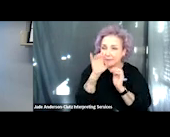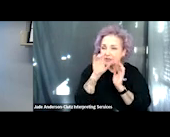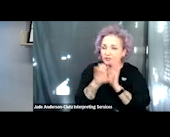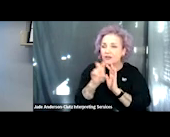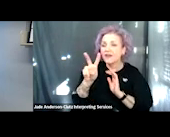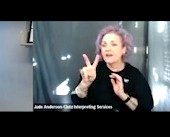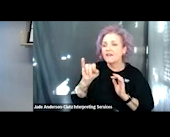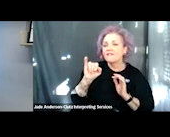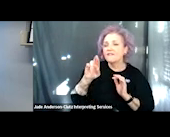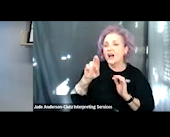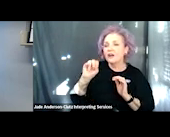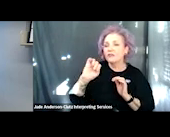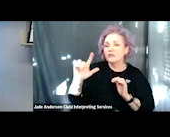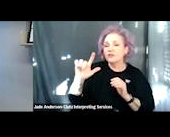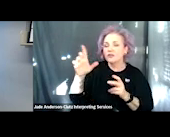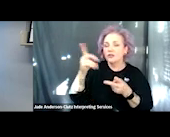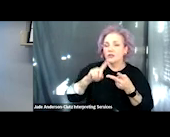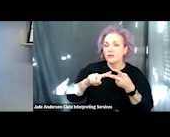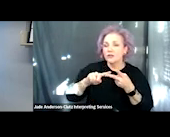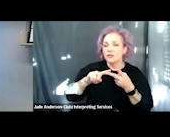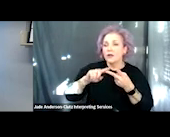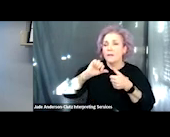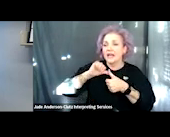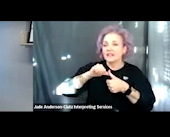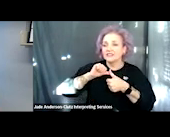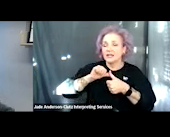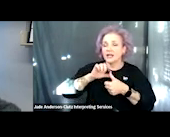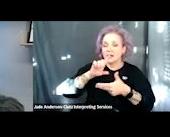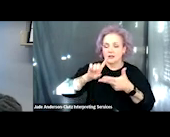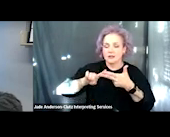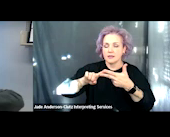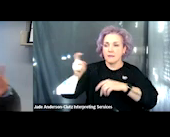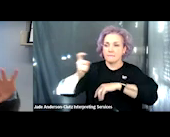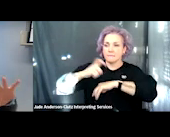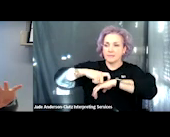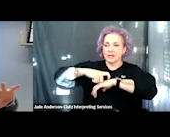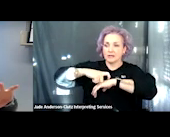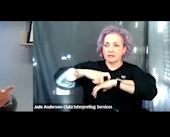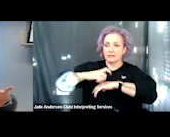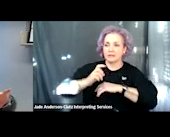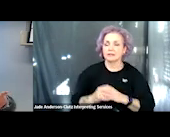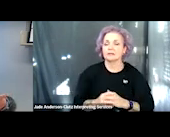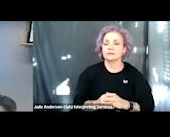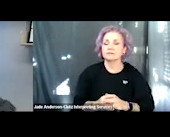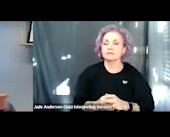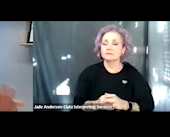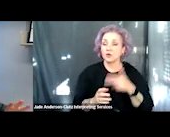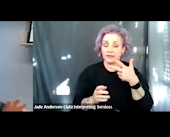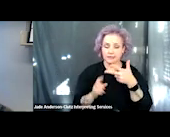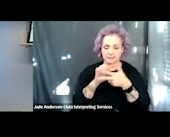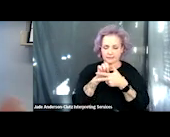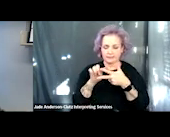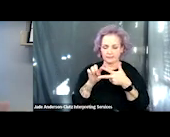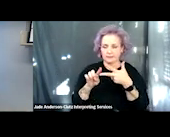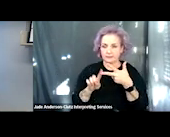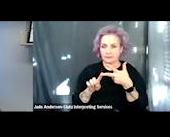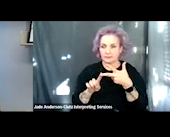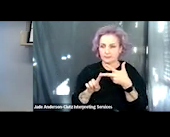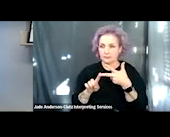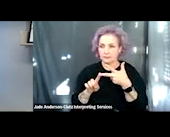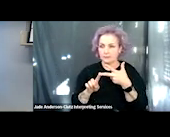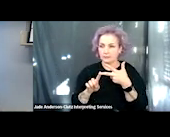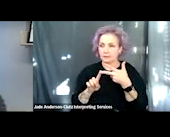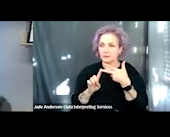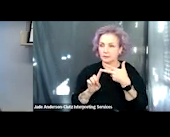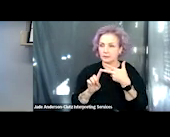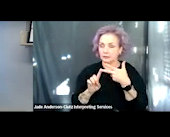bacterial infections, and then finally parasitic infections. So the idea is that all three of these kinds were associated with both the disorders